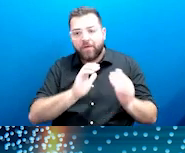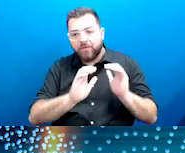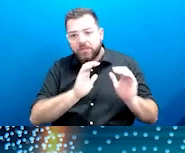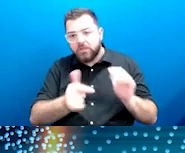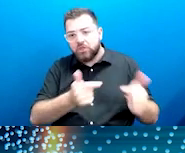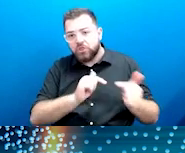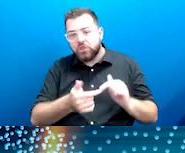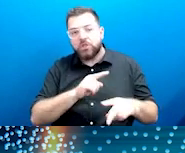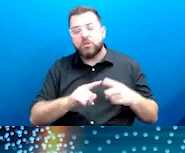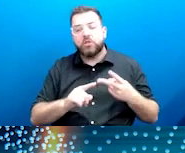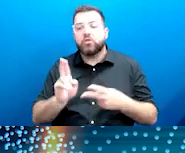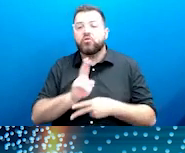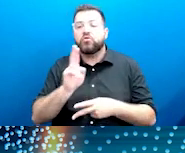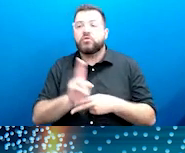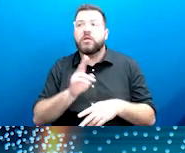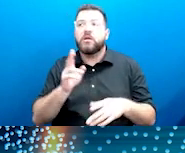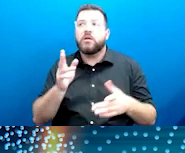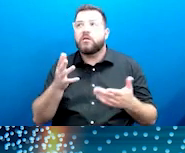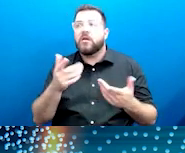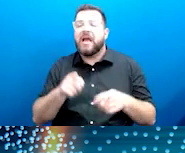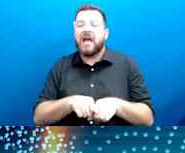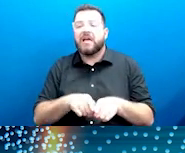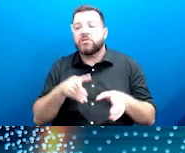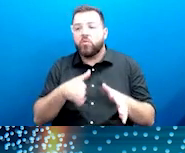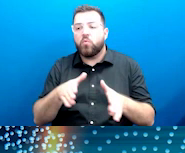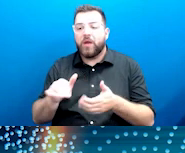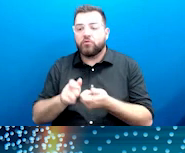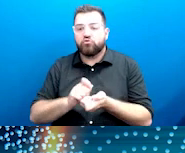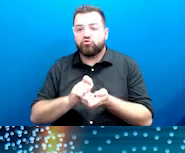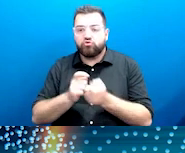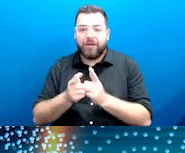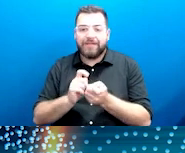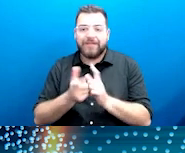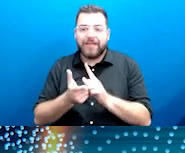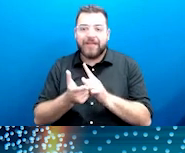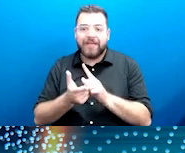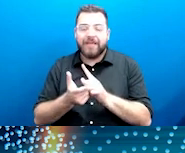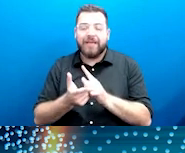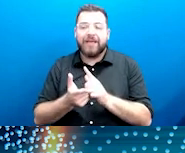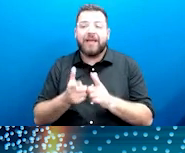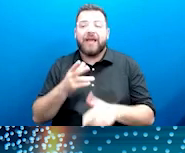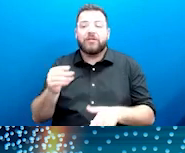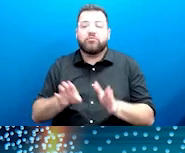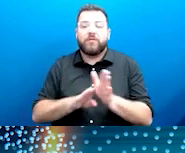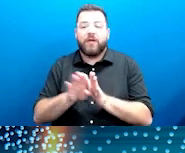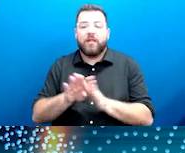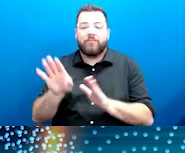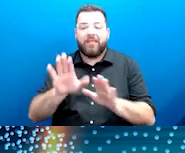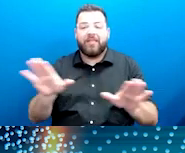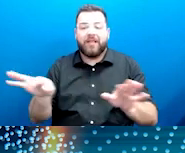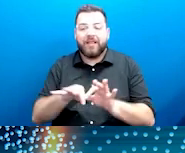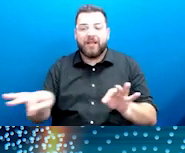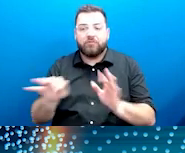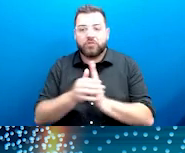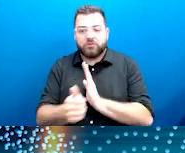it as a way for them to, get translations, and use it to develop their language skills. So those are some ways that I'm